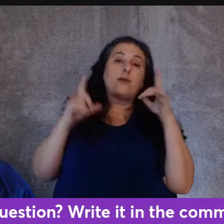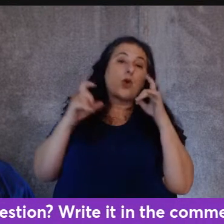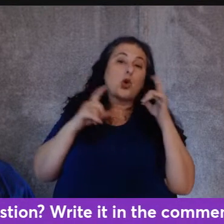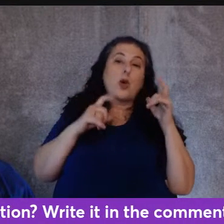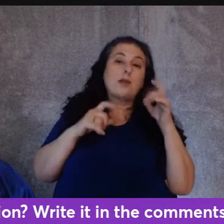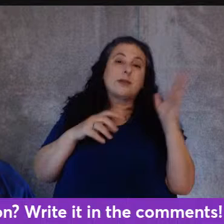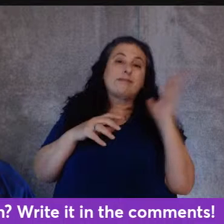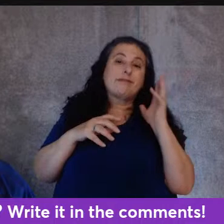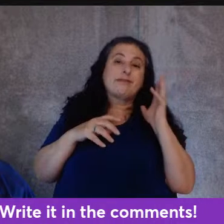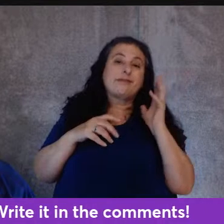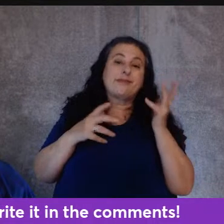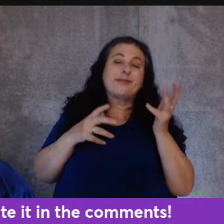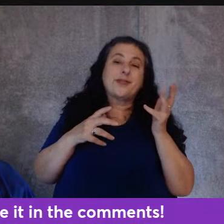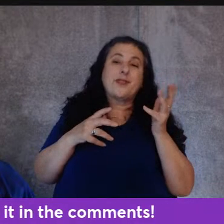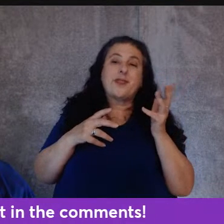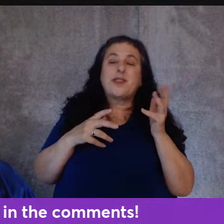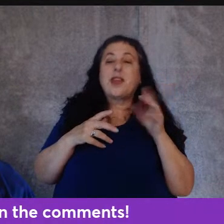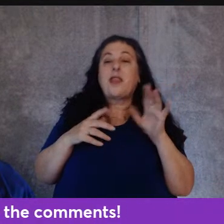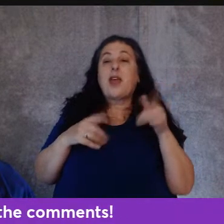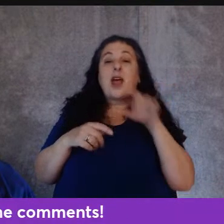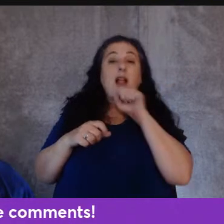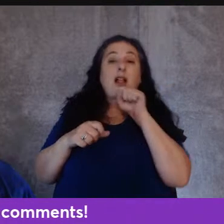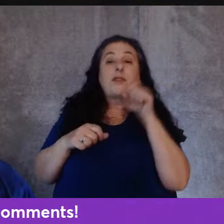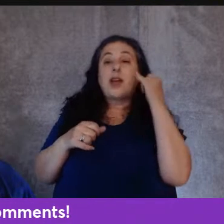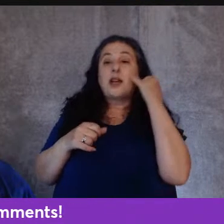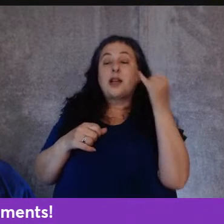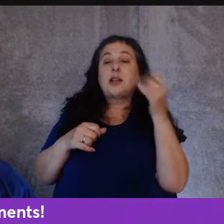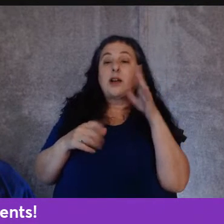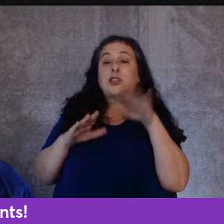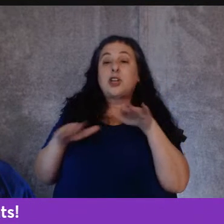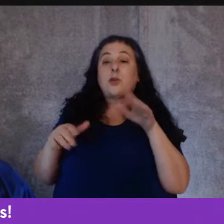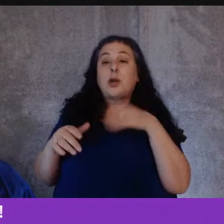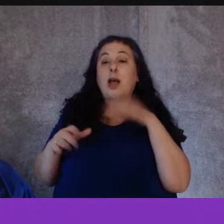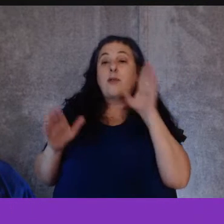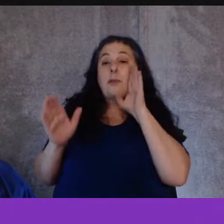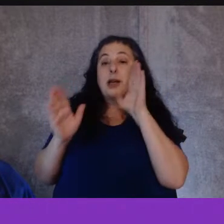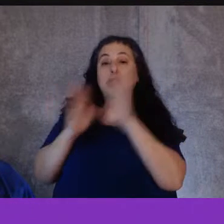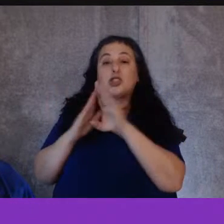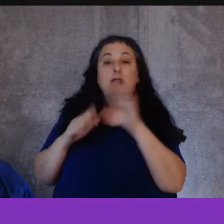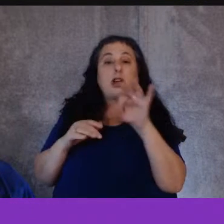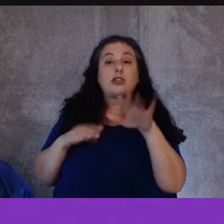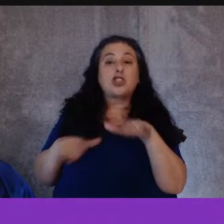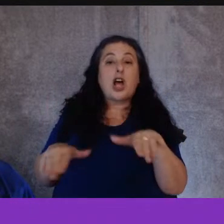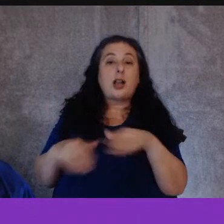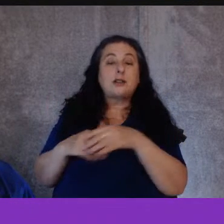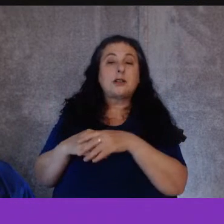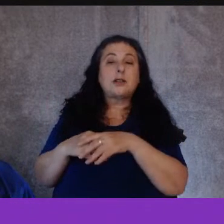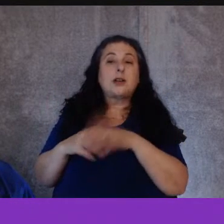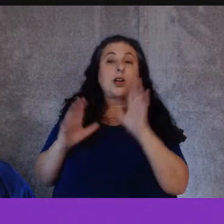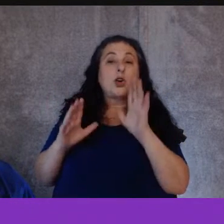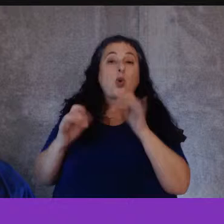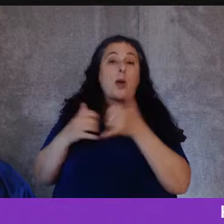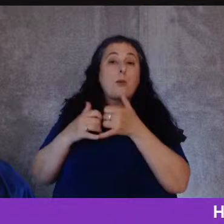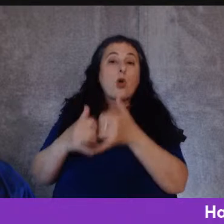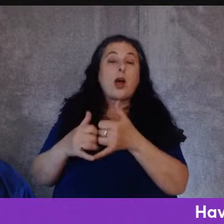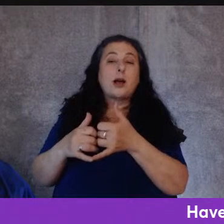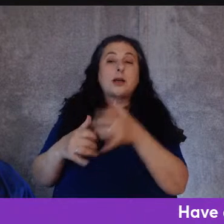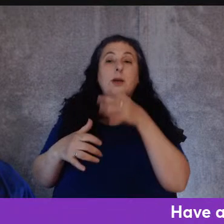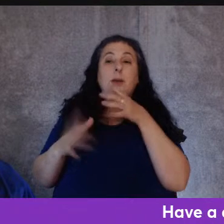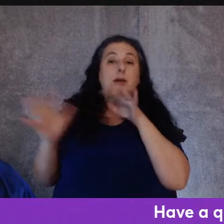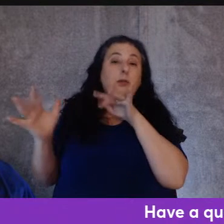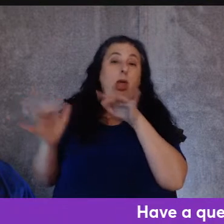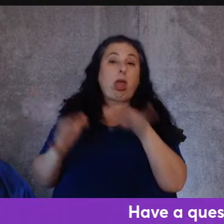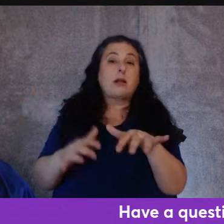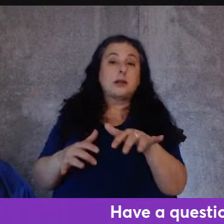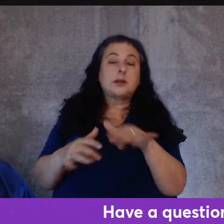either. And so they loved the idea that their child would have a photograph of their child. It was a great prize, and parents flocked to